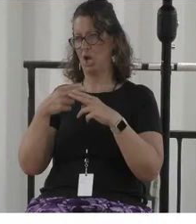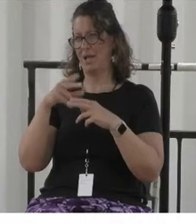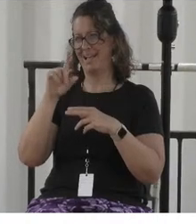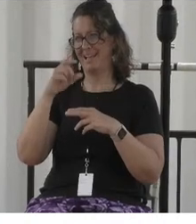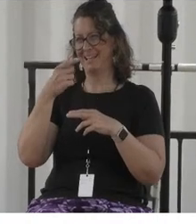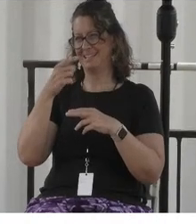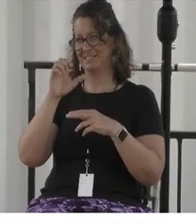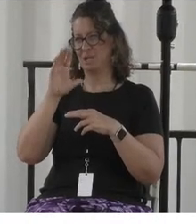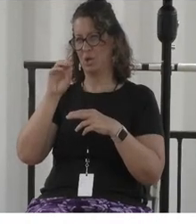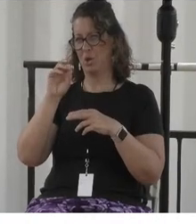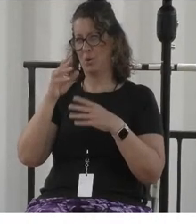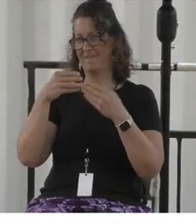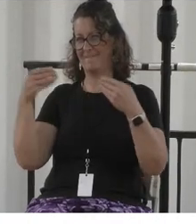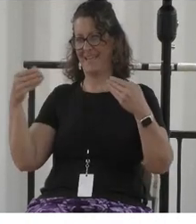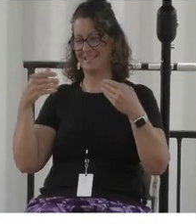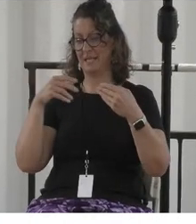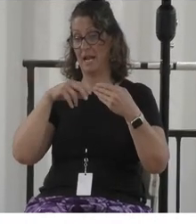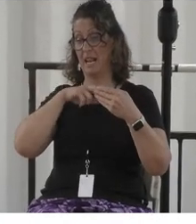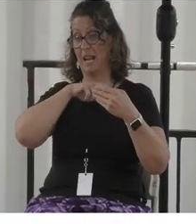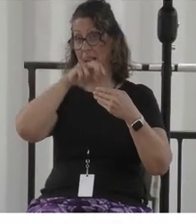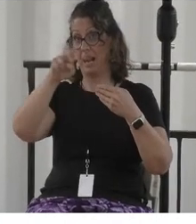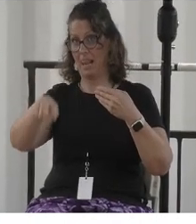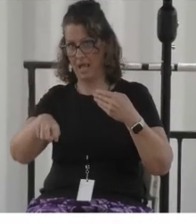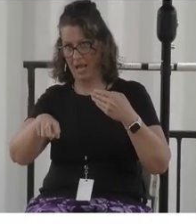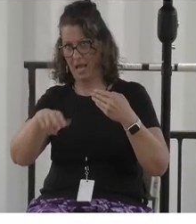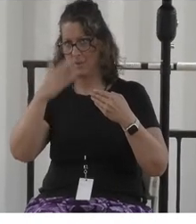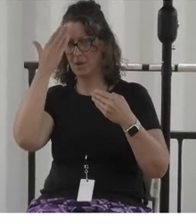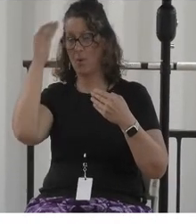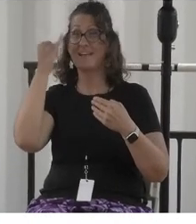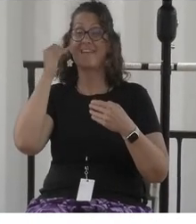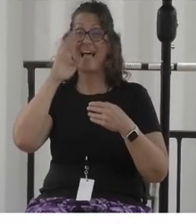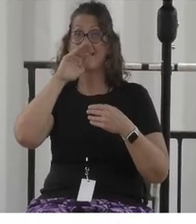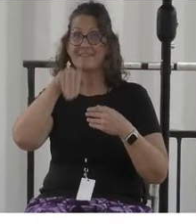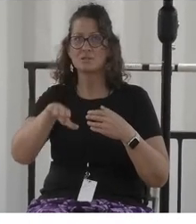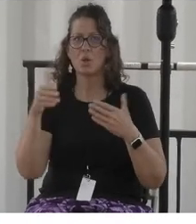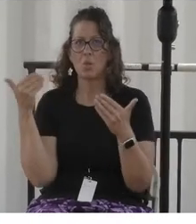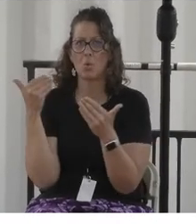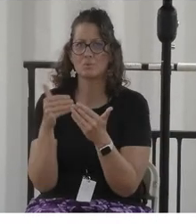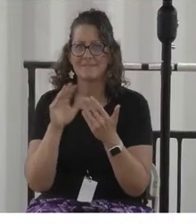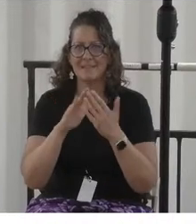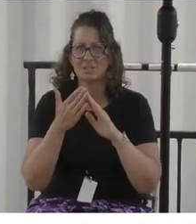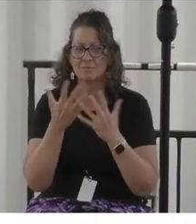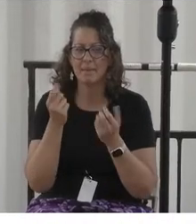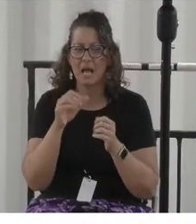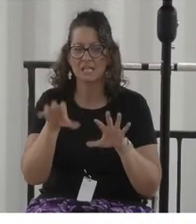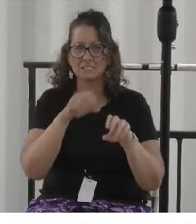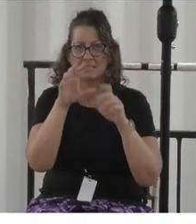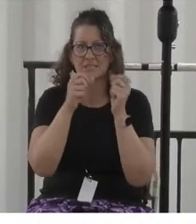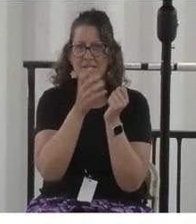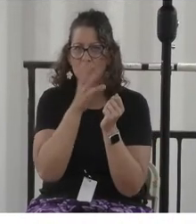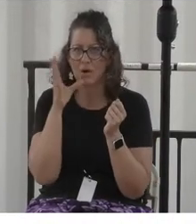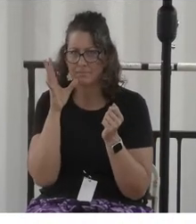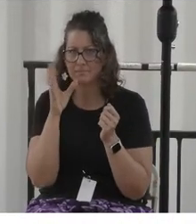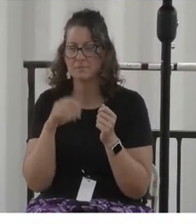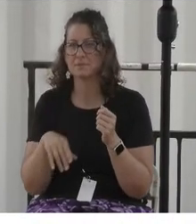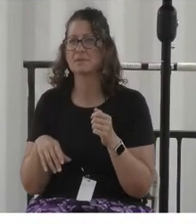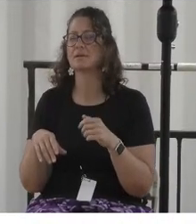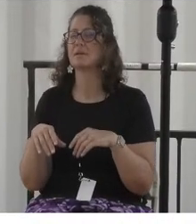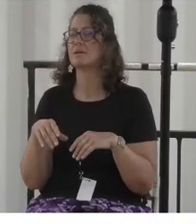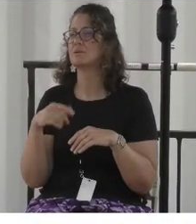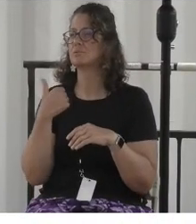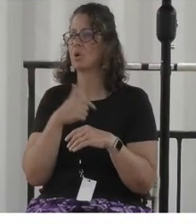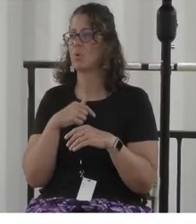example, elephants are headed towards a village and might be raiding a villager's crops. And so we're able to dispatch rangers